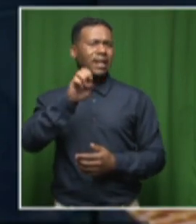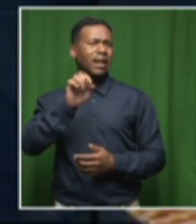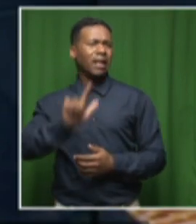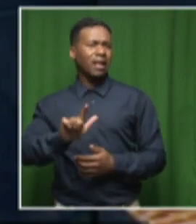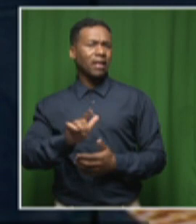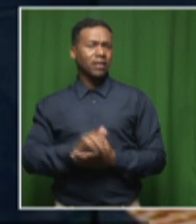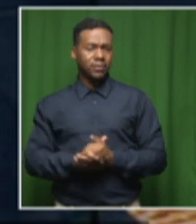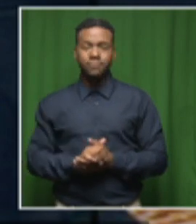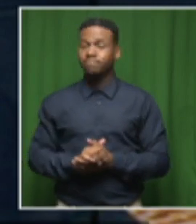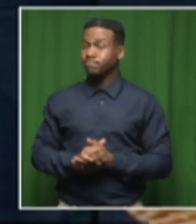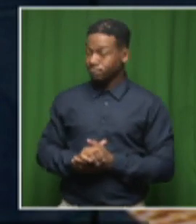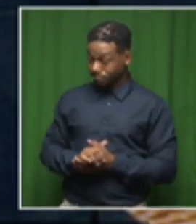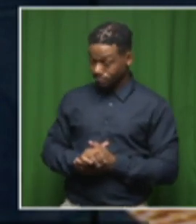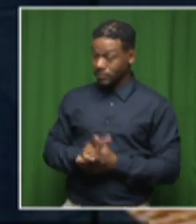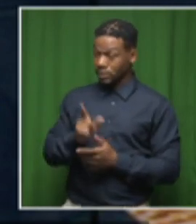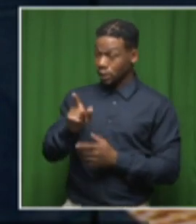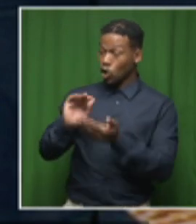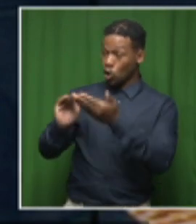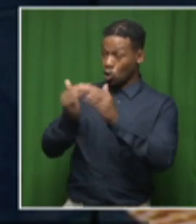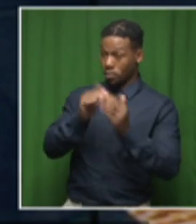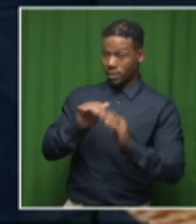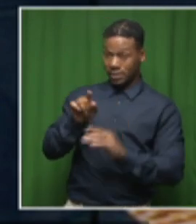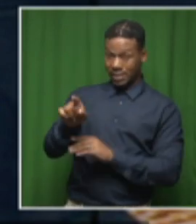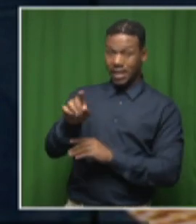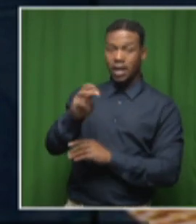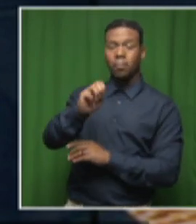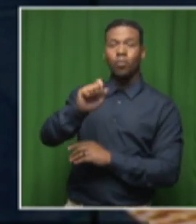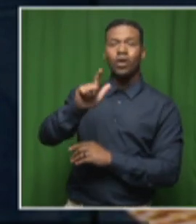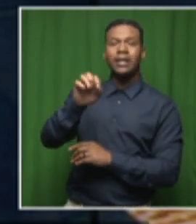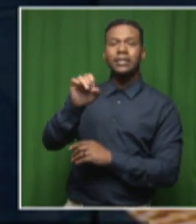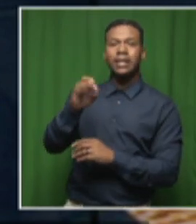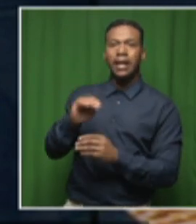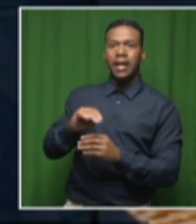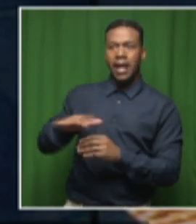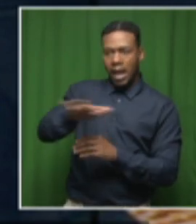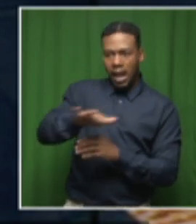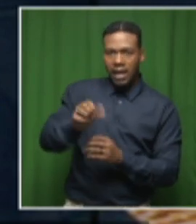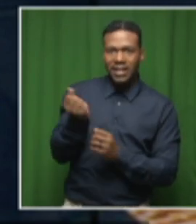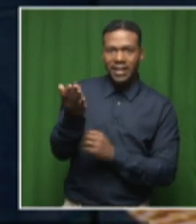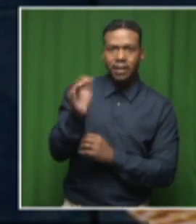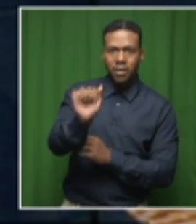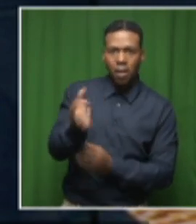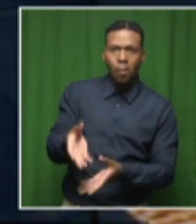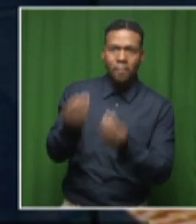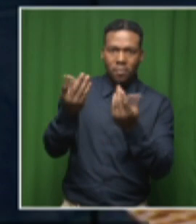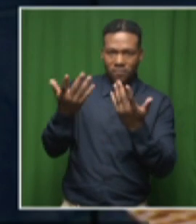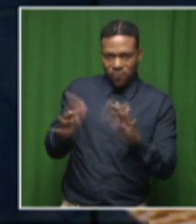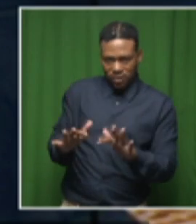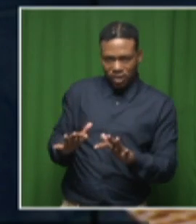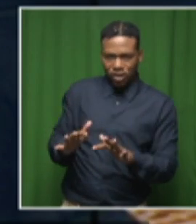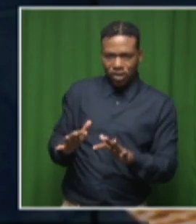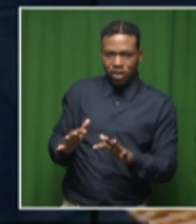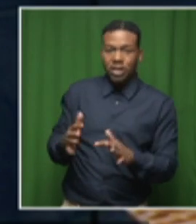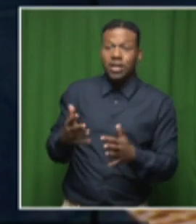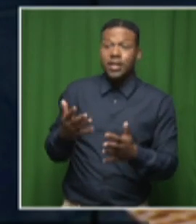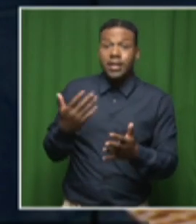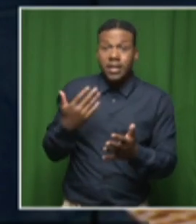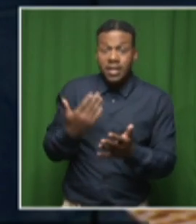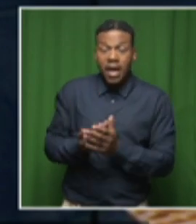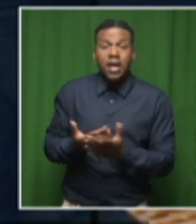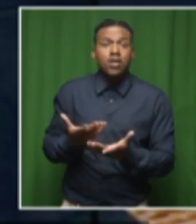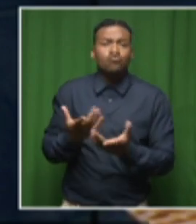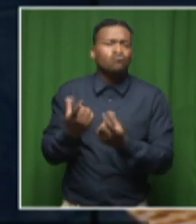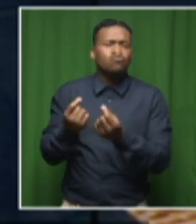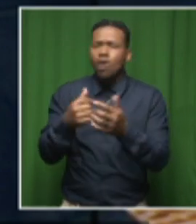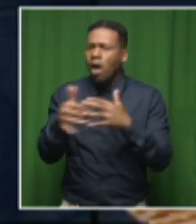their land claim. And they're very and forward thinking, because they've put kind of the land they won into that they got back into a trust.